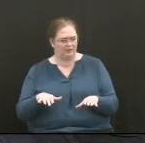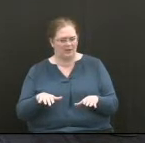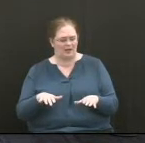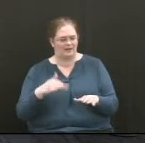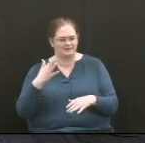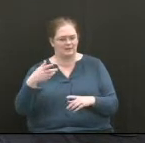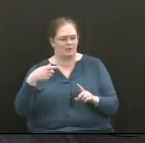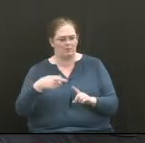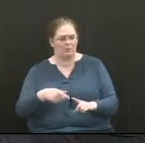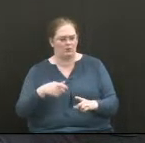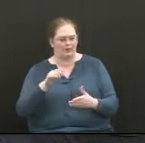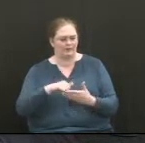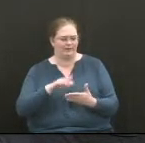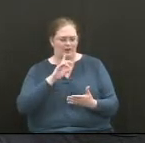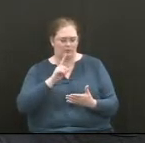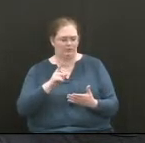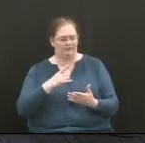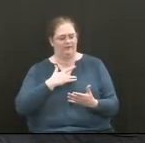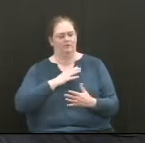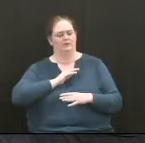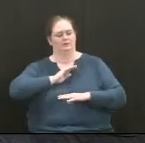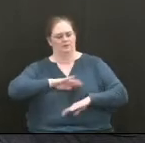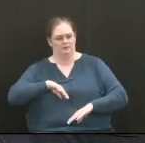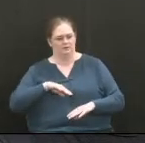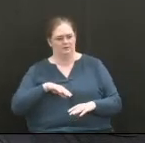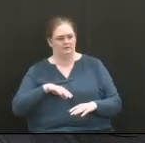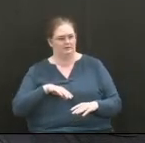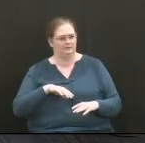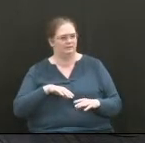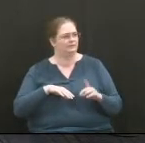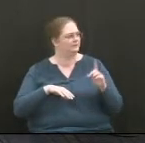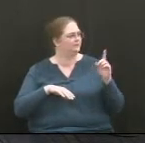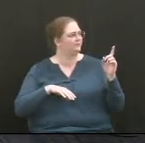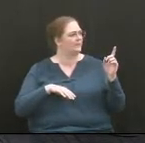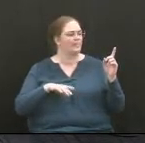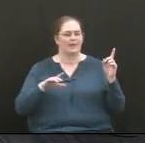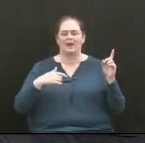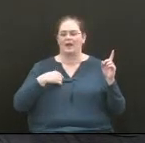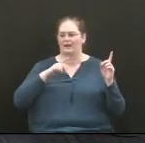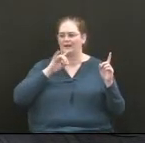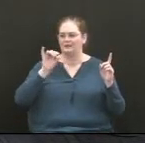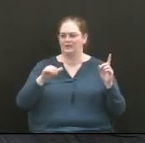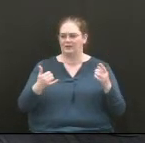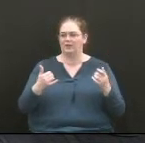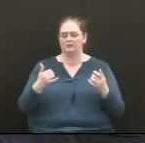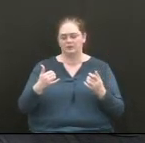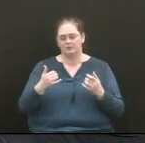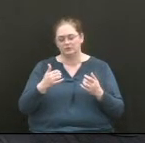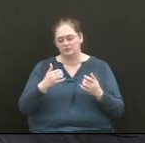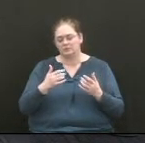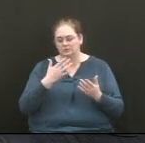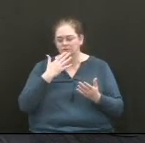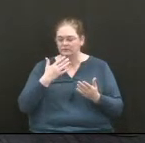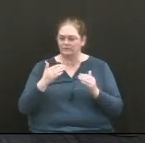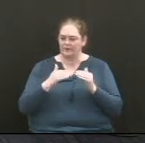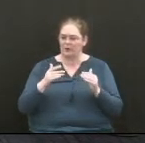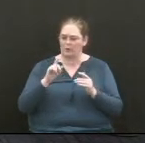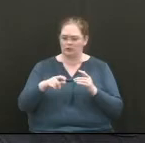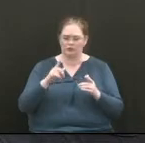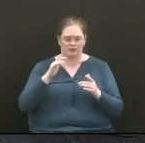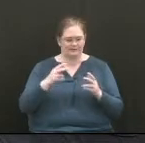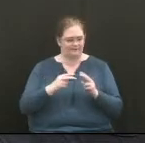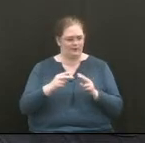some point, that would be reassuring. Sure. Yeah, I can actually answer that now. It's a fair question, I think, because it is a very, very